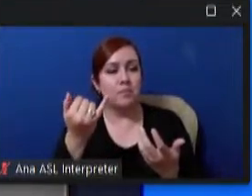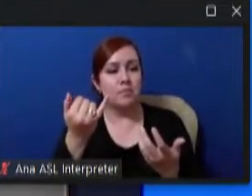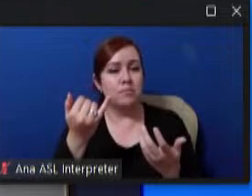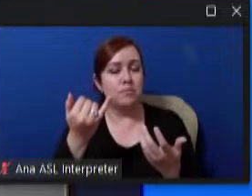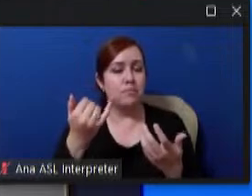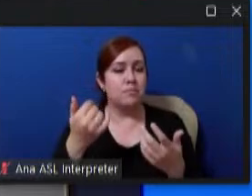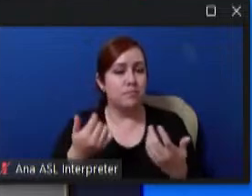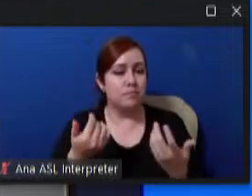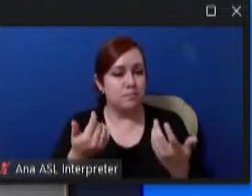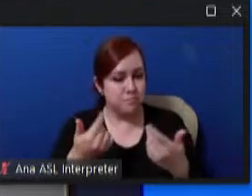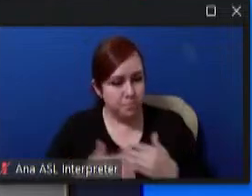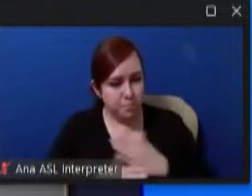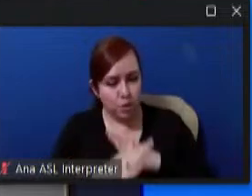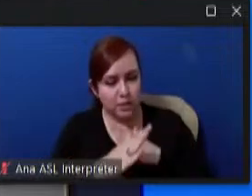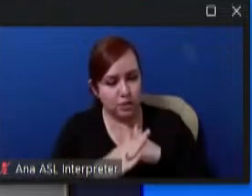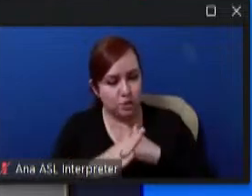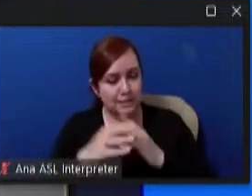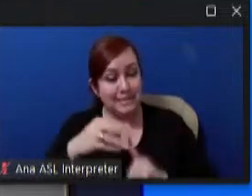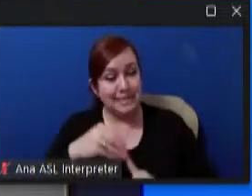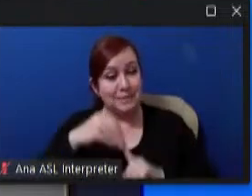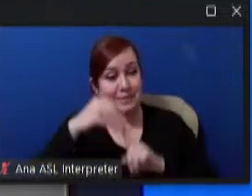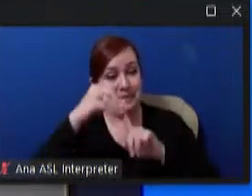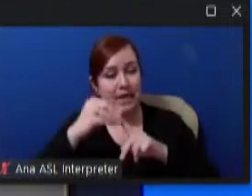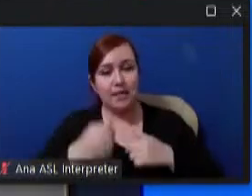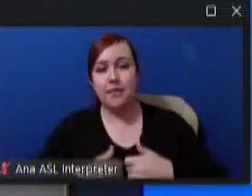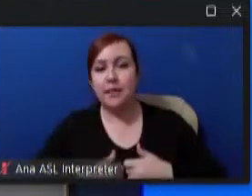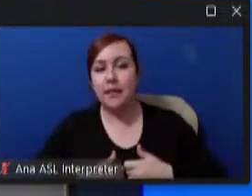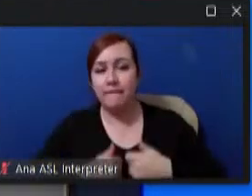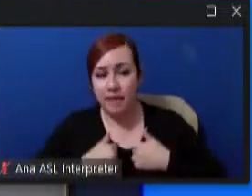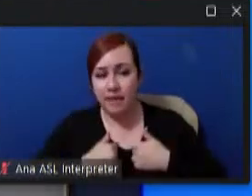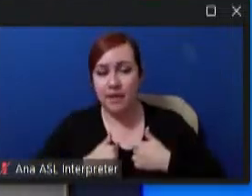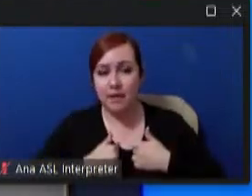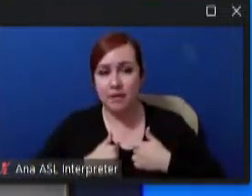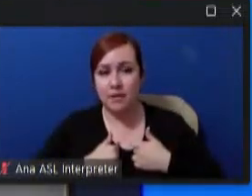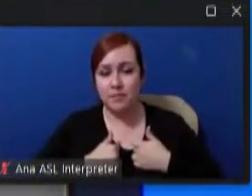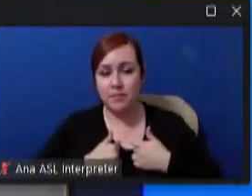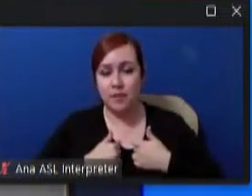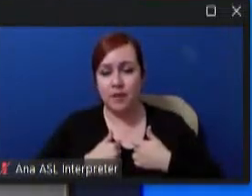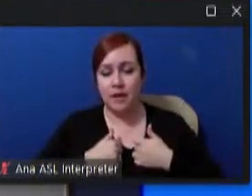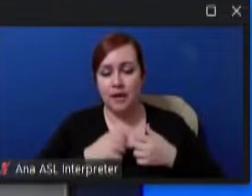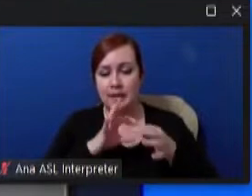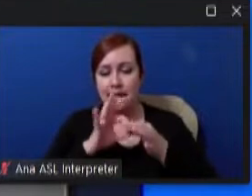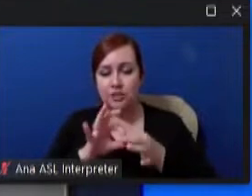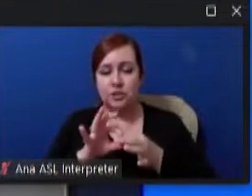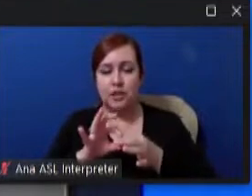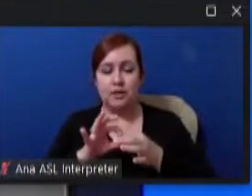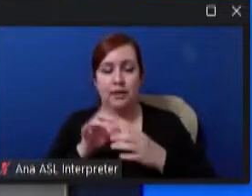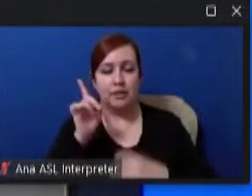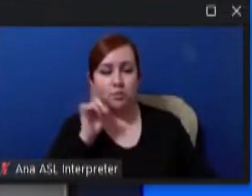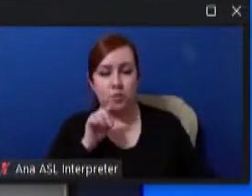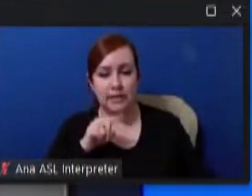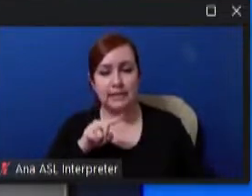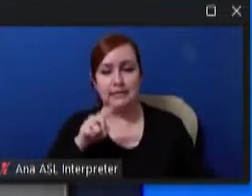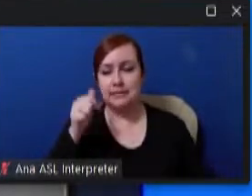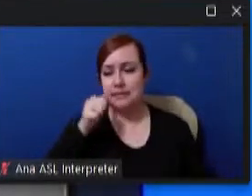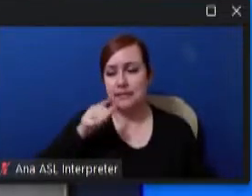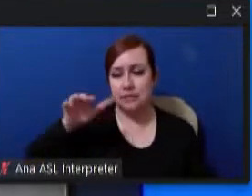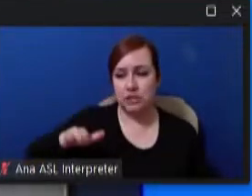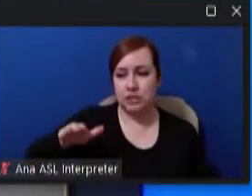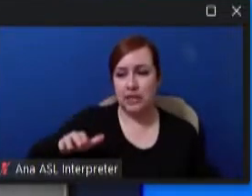It also falls under due diligence and special protection for